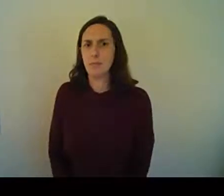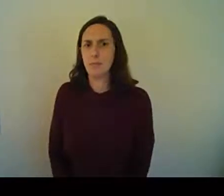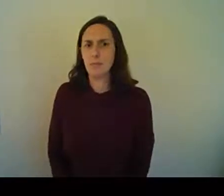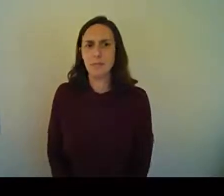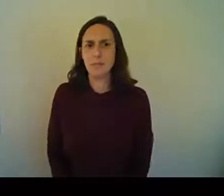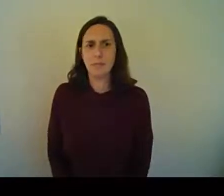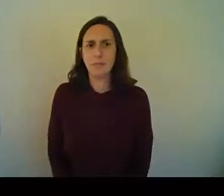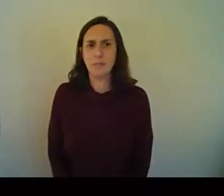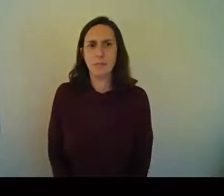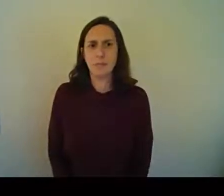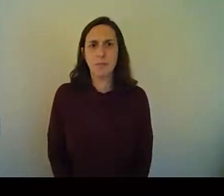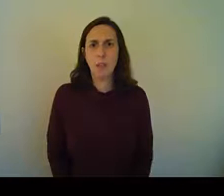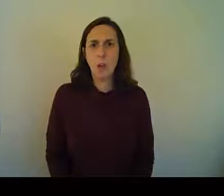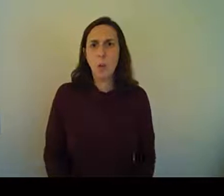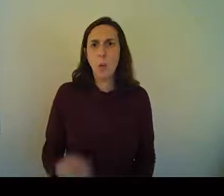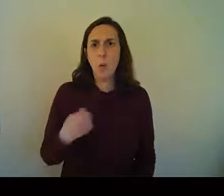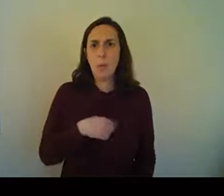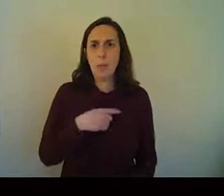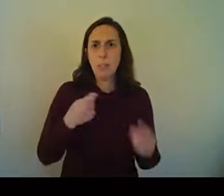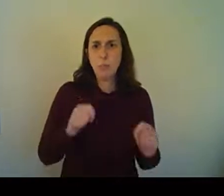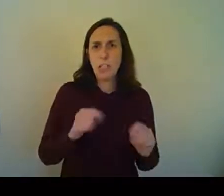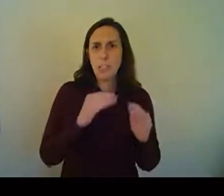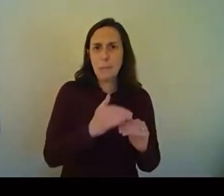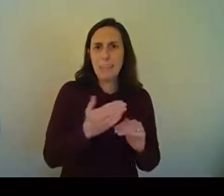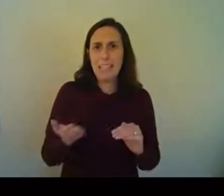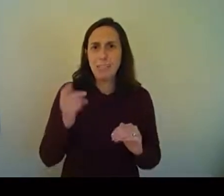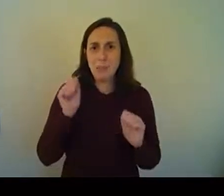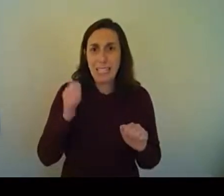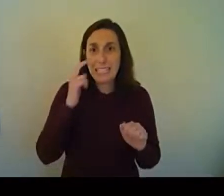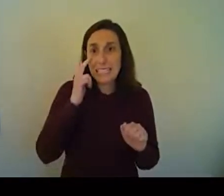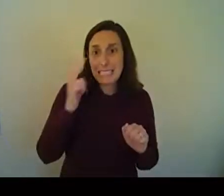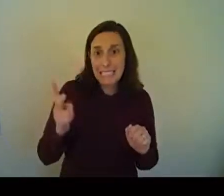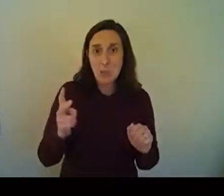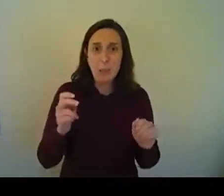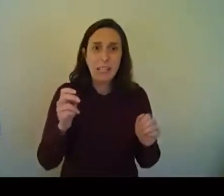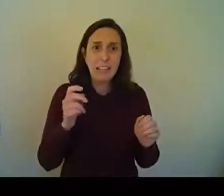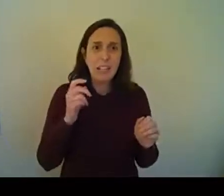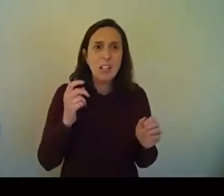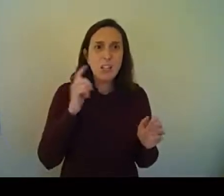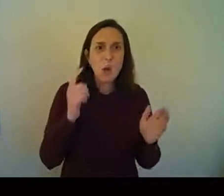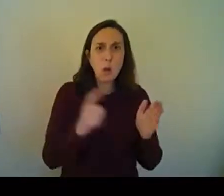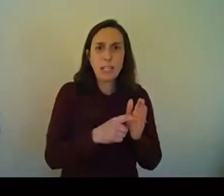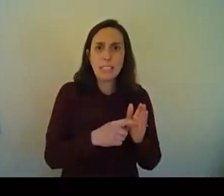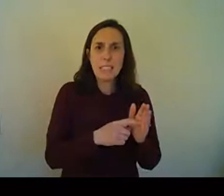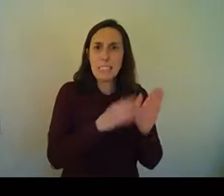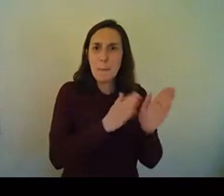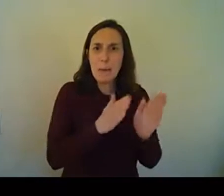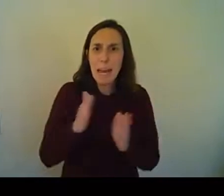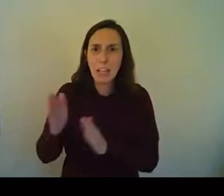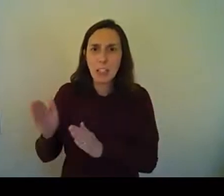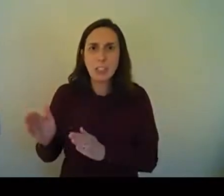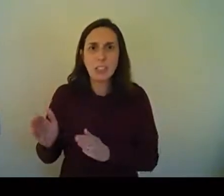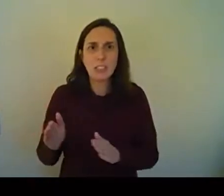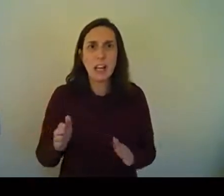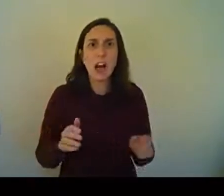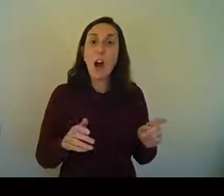see different parts of mathematics and develop some patterns underneath them. Oh, if all these exponents are integers, we get these things